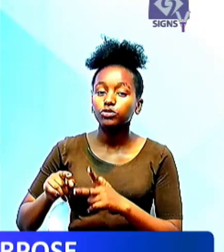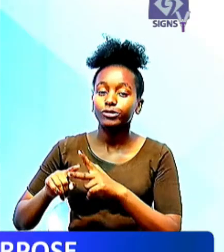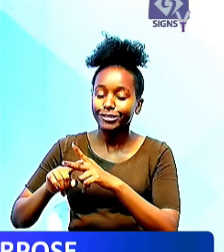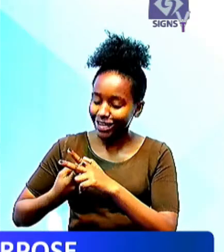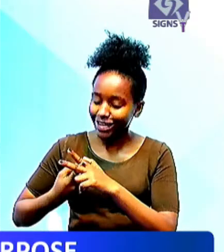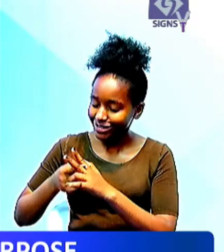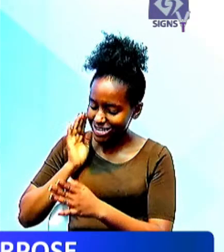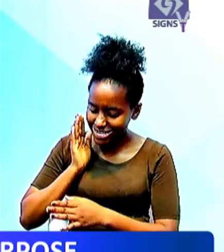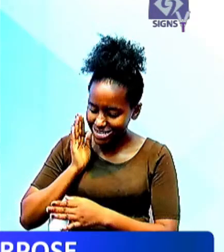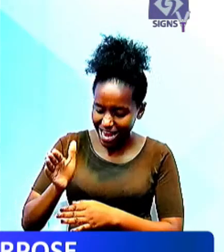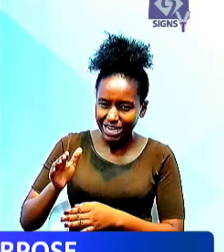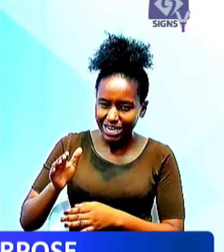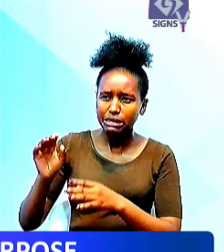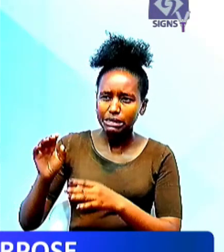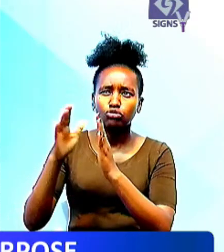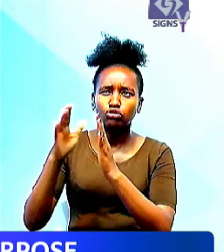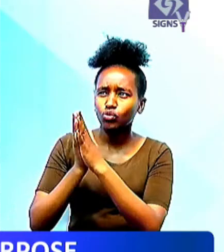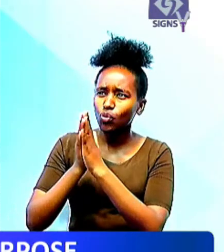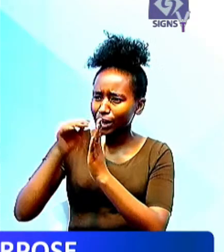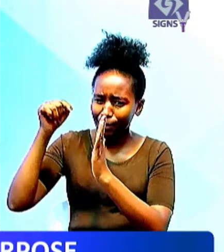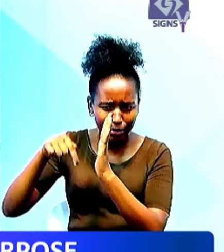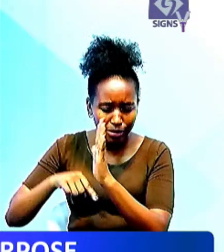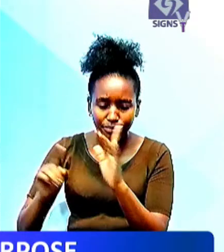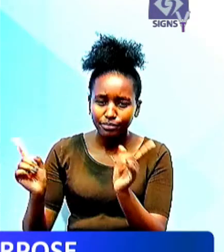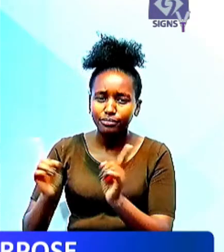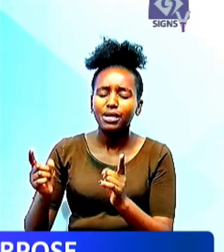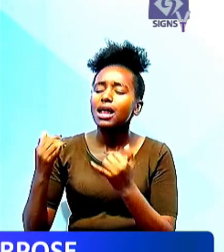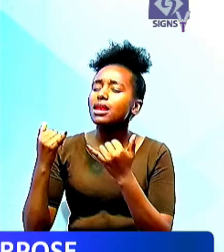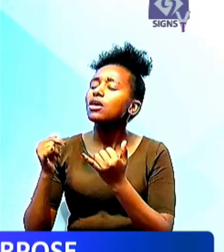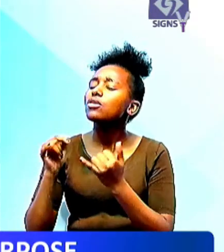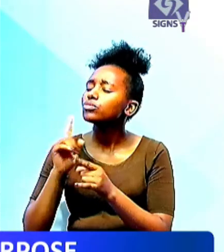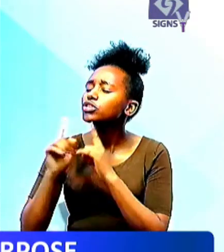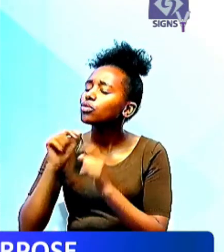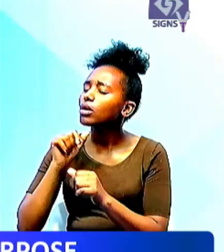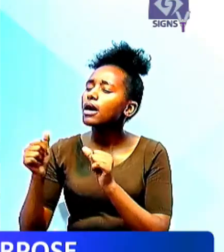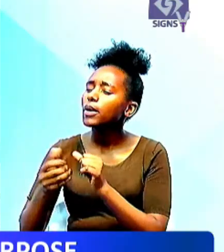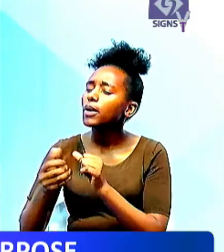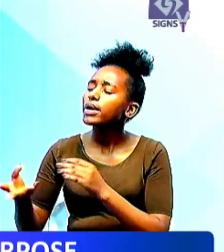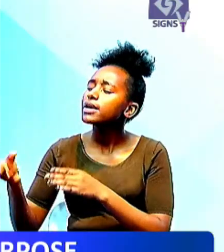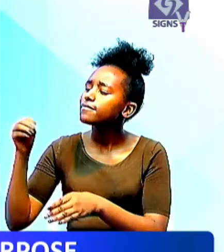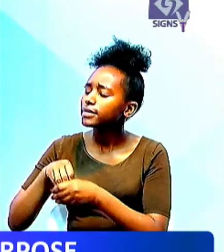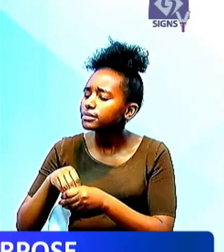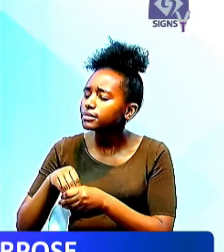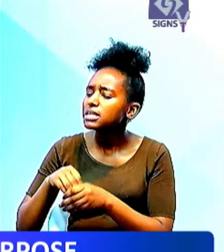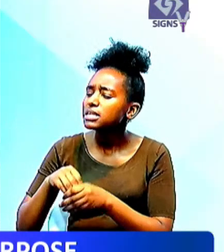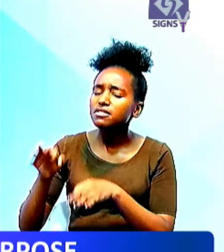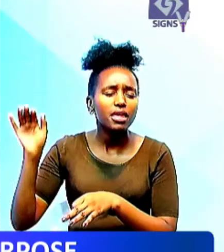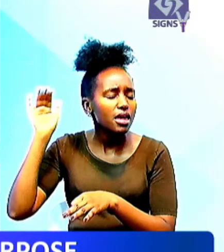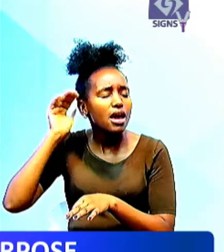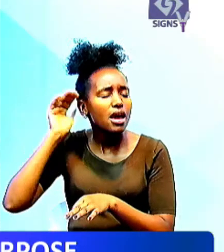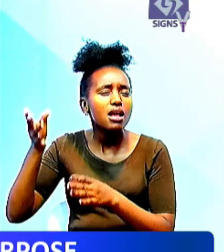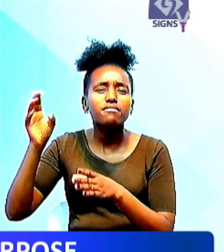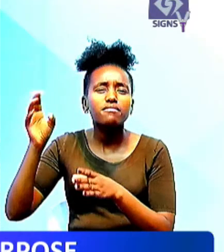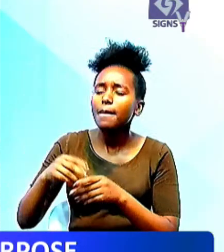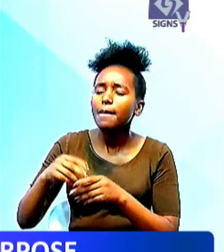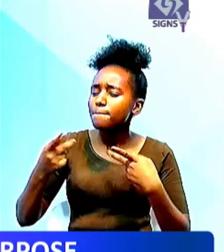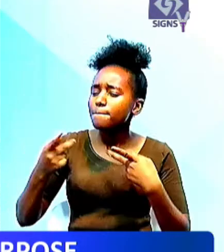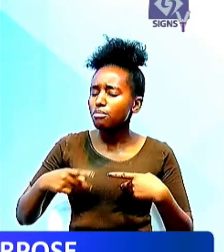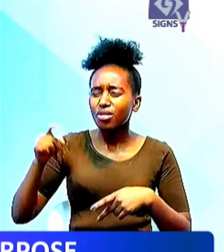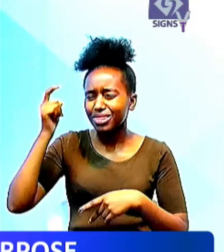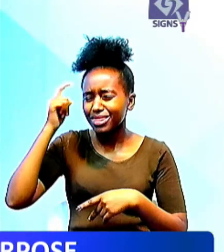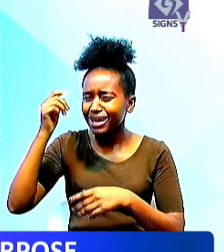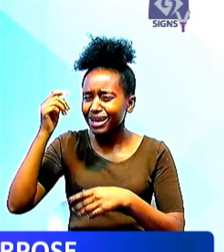into the deep end. When you talk about investing, kuna msana fikiria kubai nduthi, kuna msana fikiria kubai